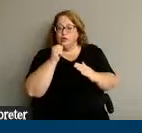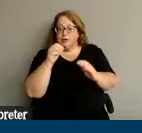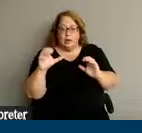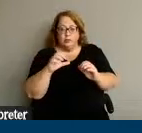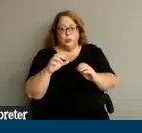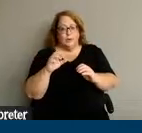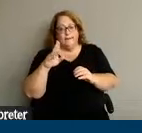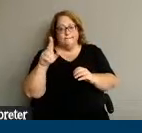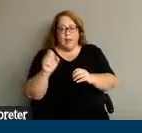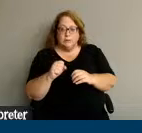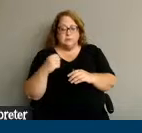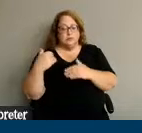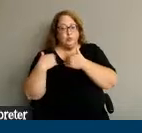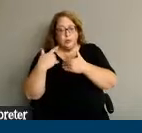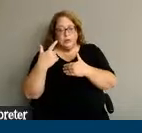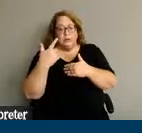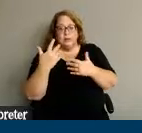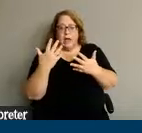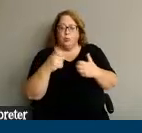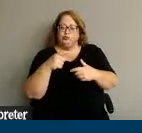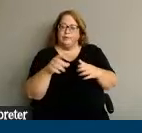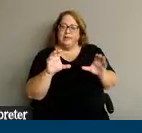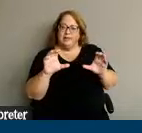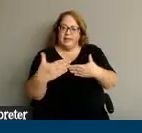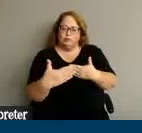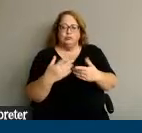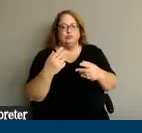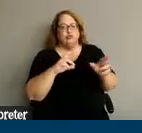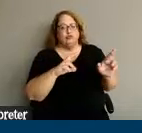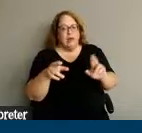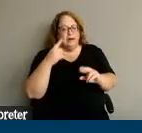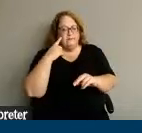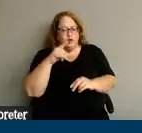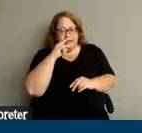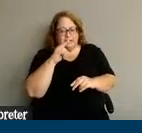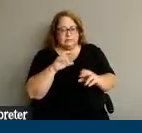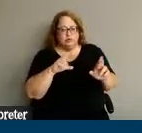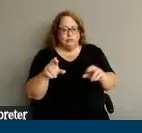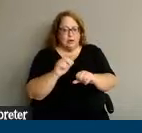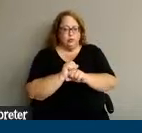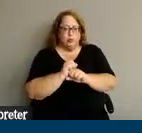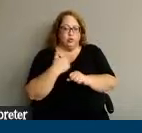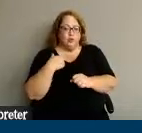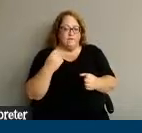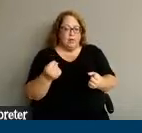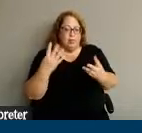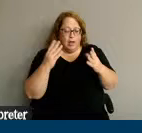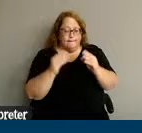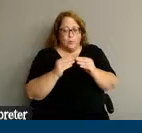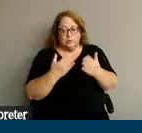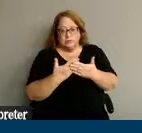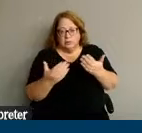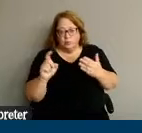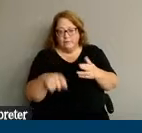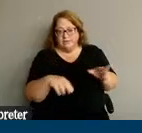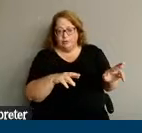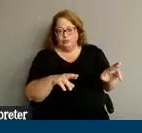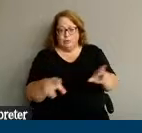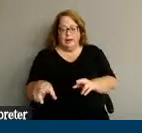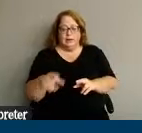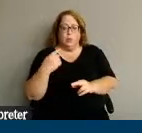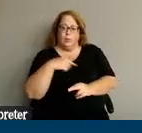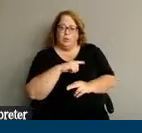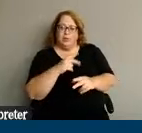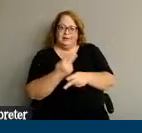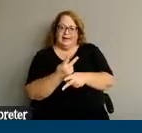doing this, because I want you in the classroom being ready for kids and ready to go. You've got a lot more materials, you have to get ready. We'll